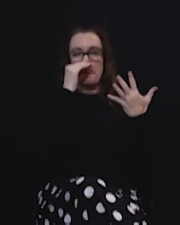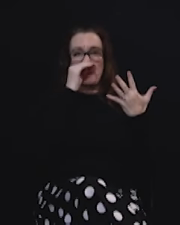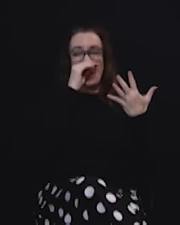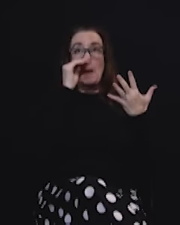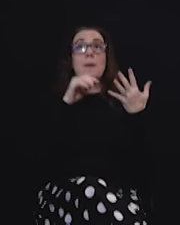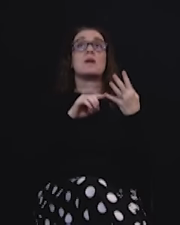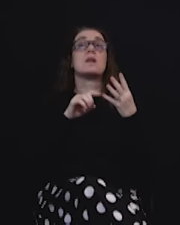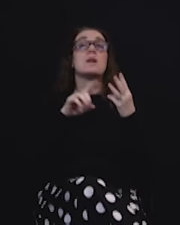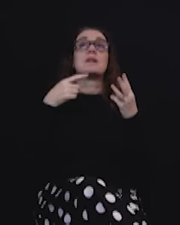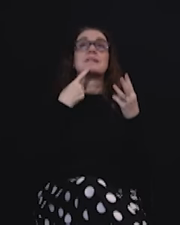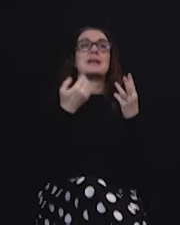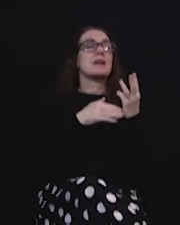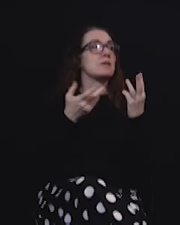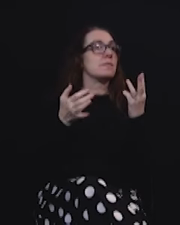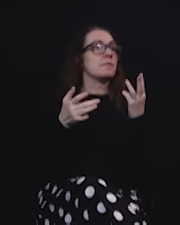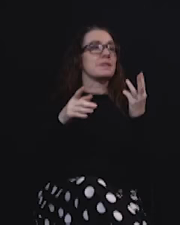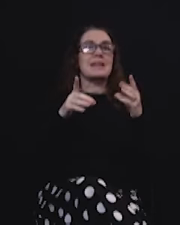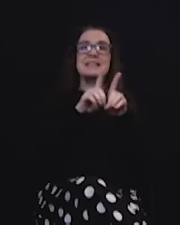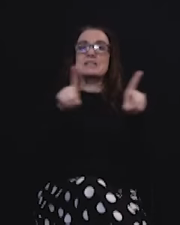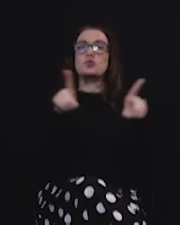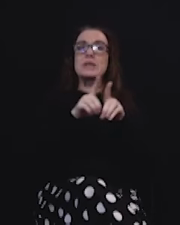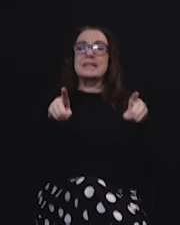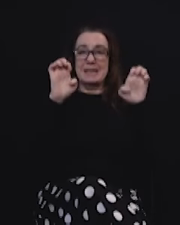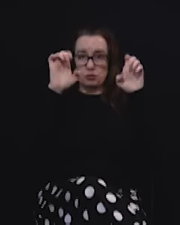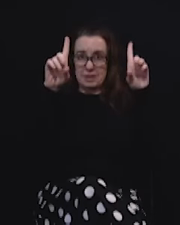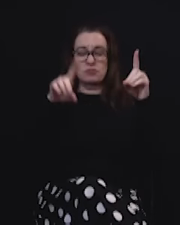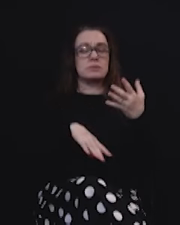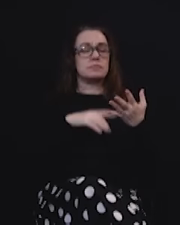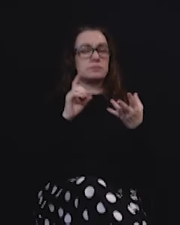Say it again. Degrees. Yeah, education.